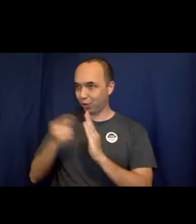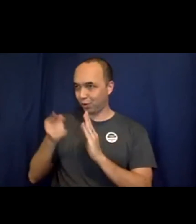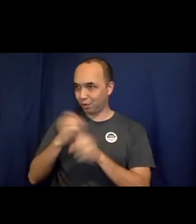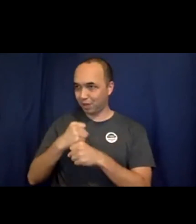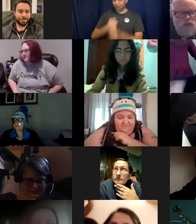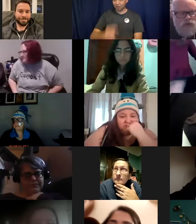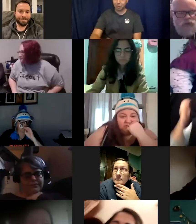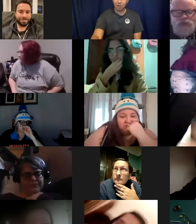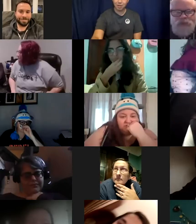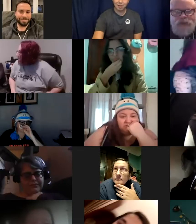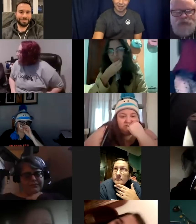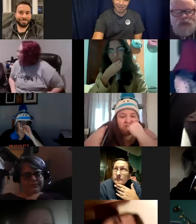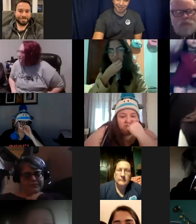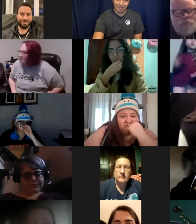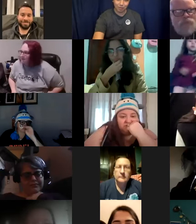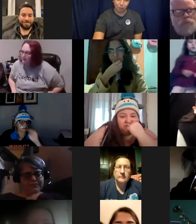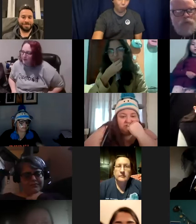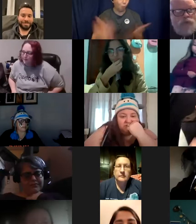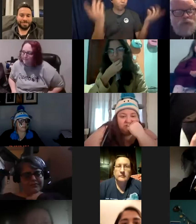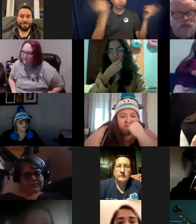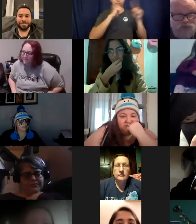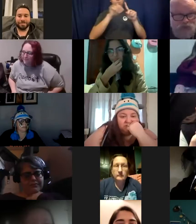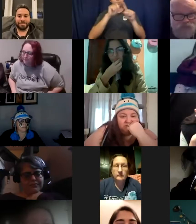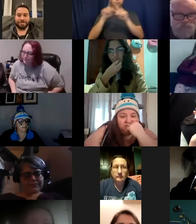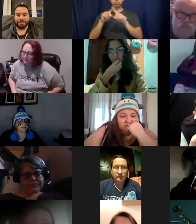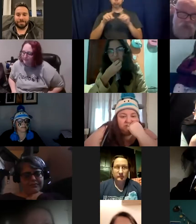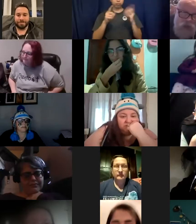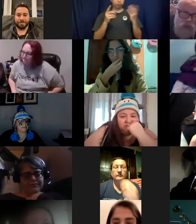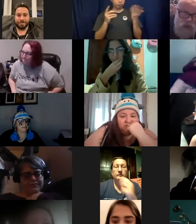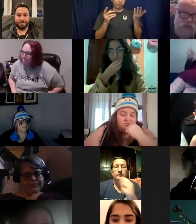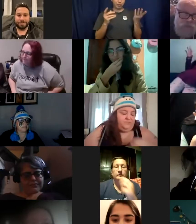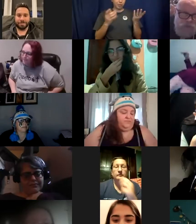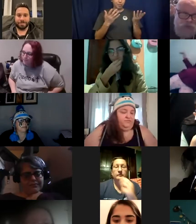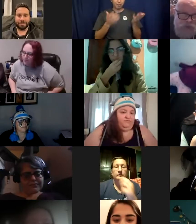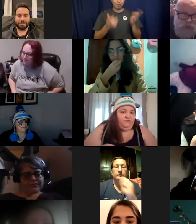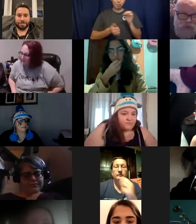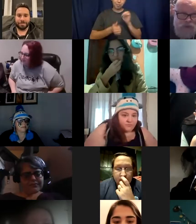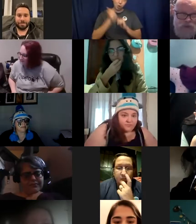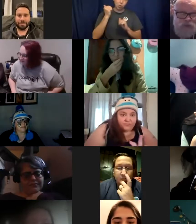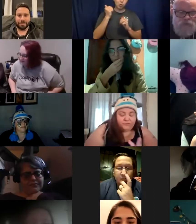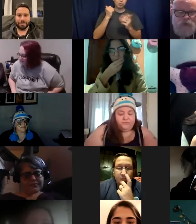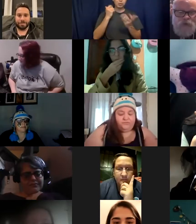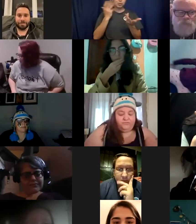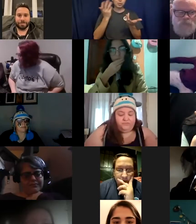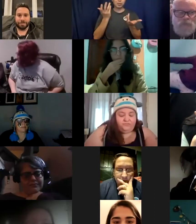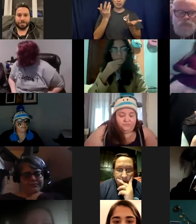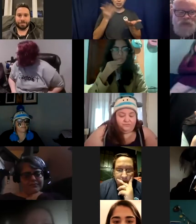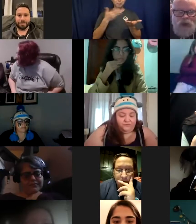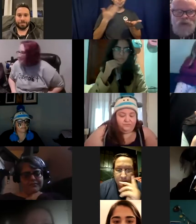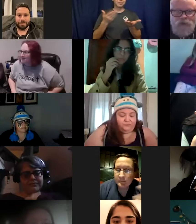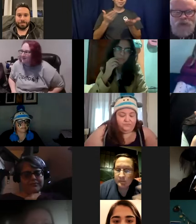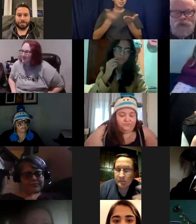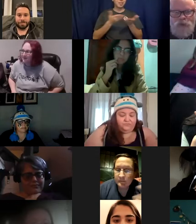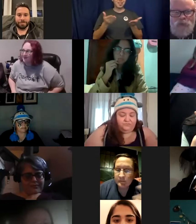second. Can I also just tell you that last night I had a dream that I was married to Amy Coney